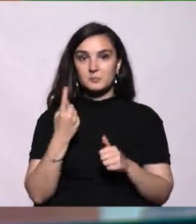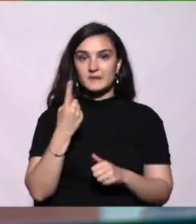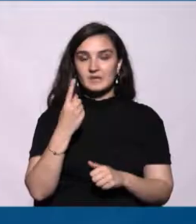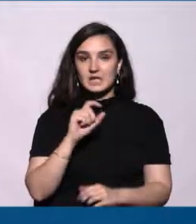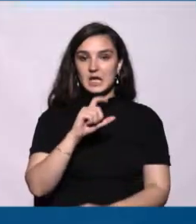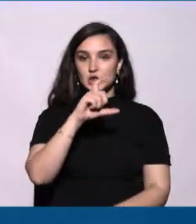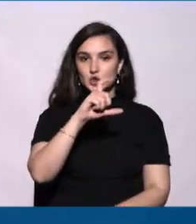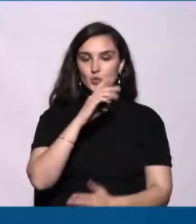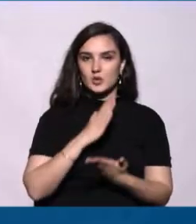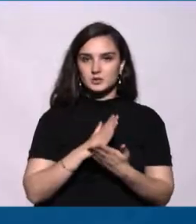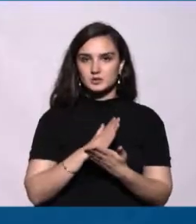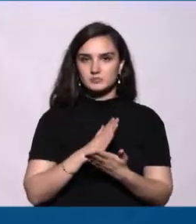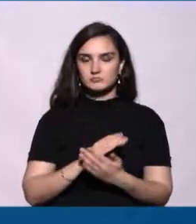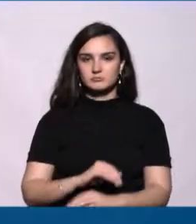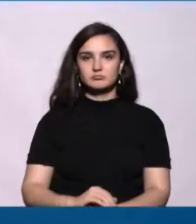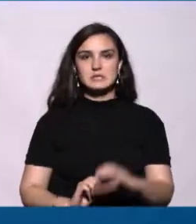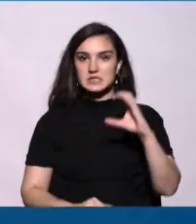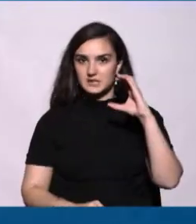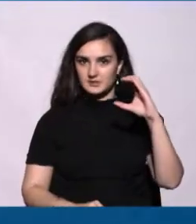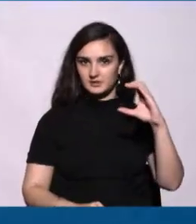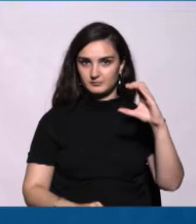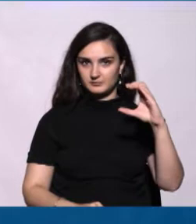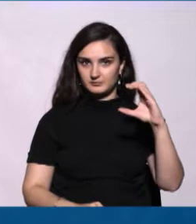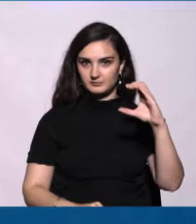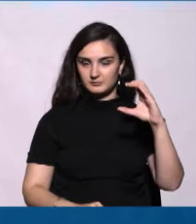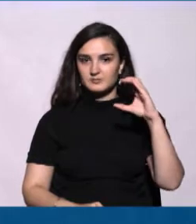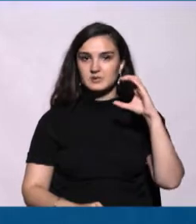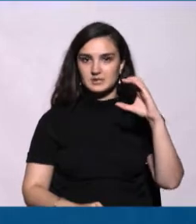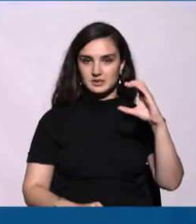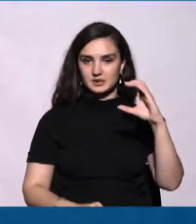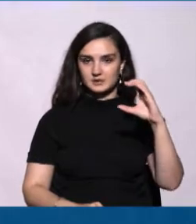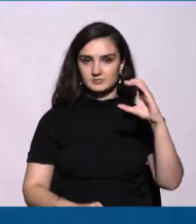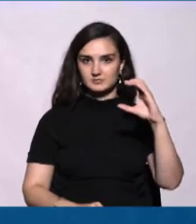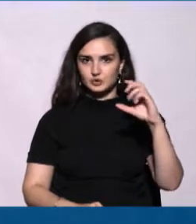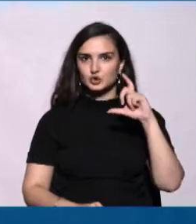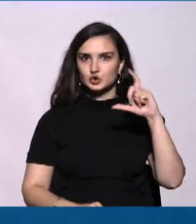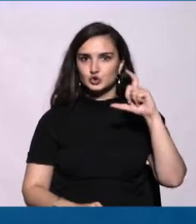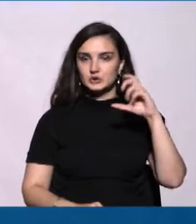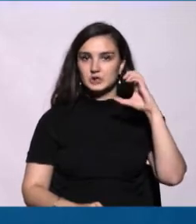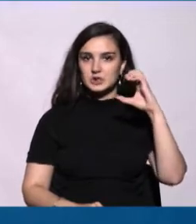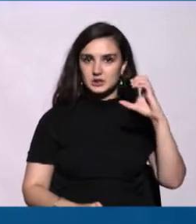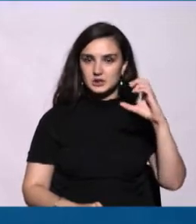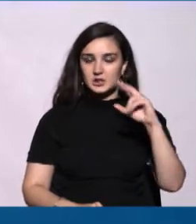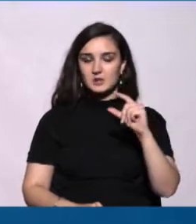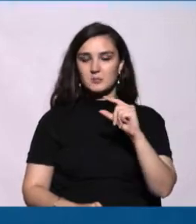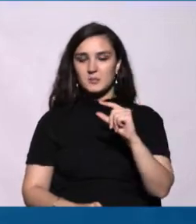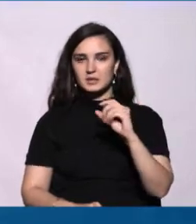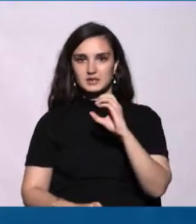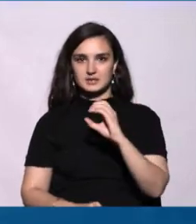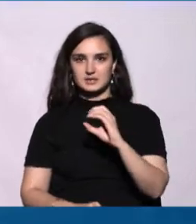for this word is C. C. Capital C and small